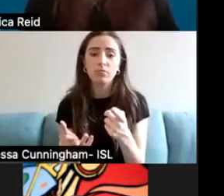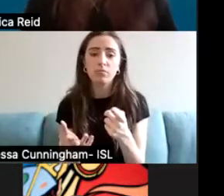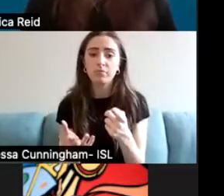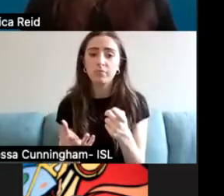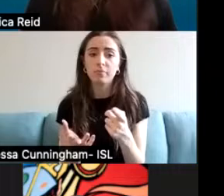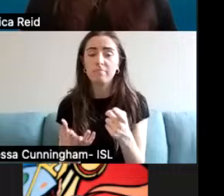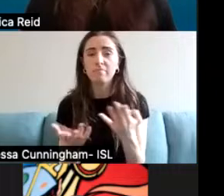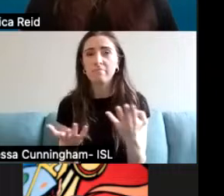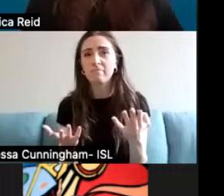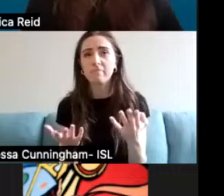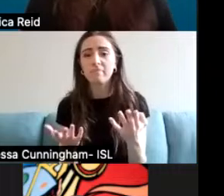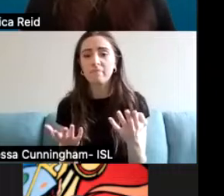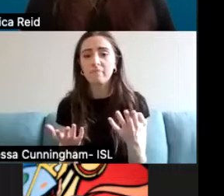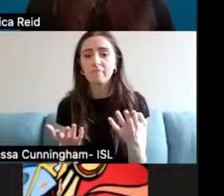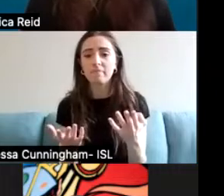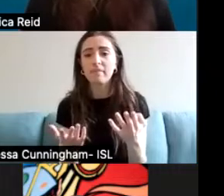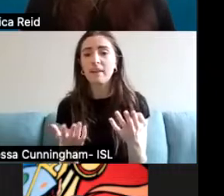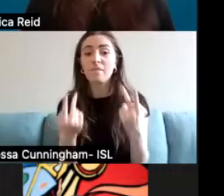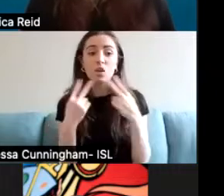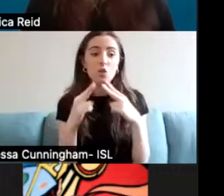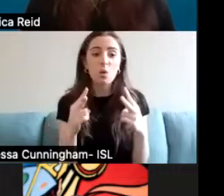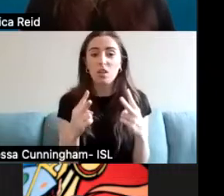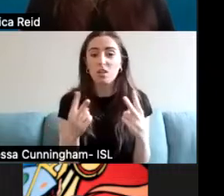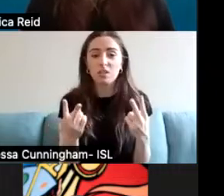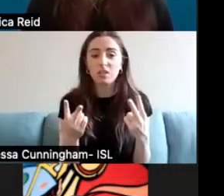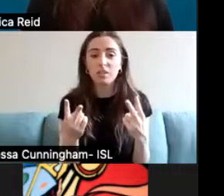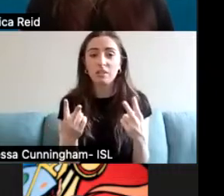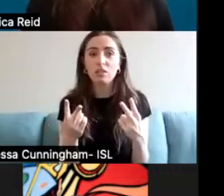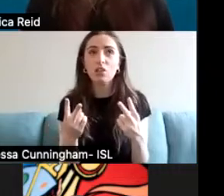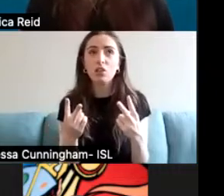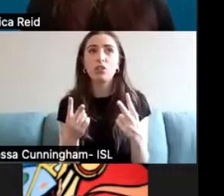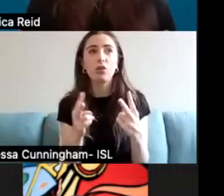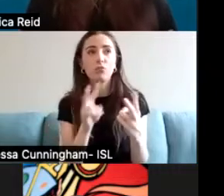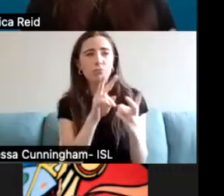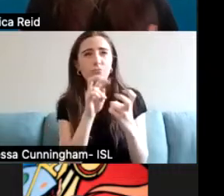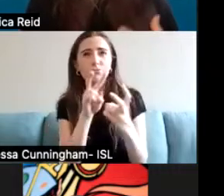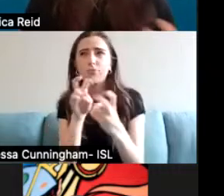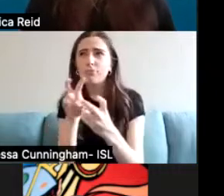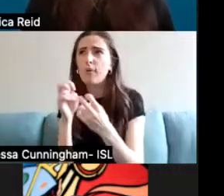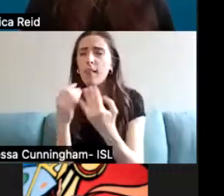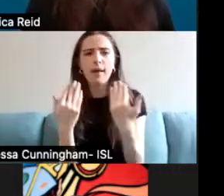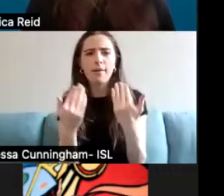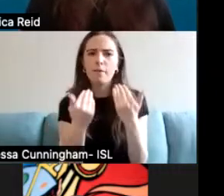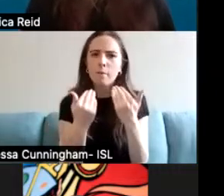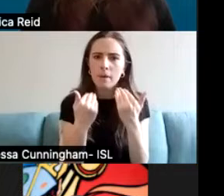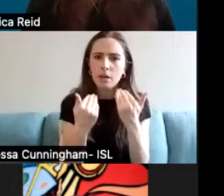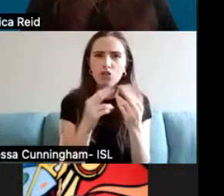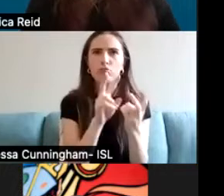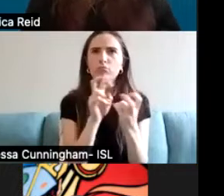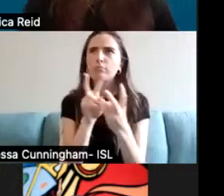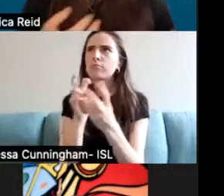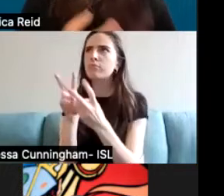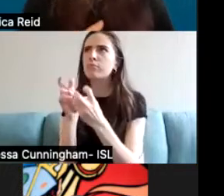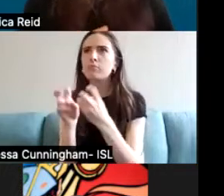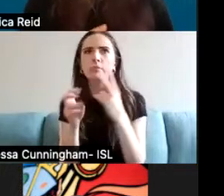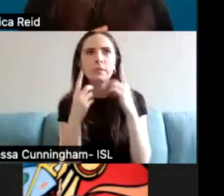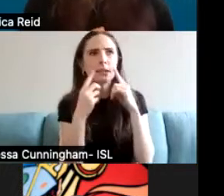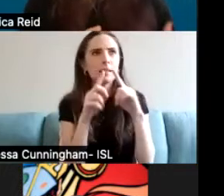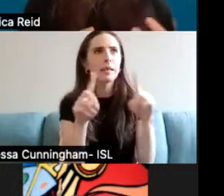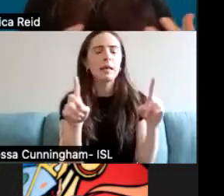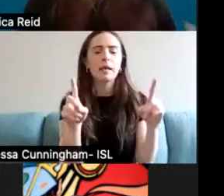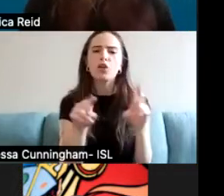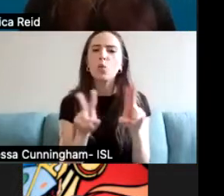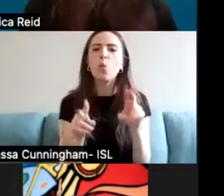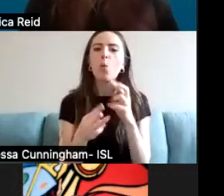visuals give you a lot of content that, we don't want to leave people